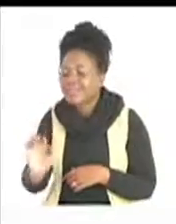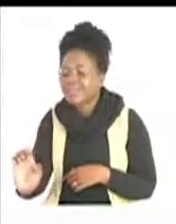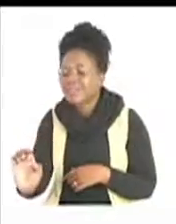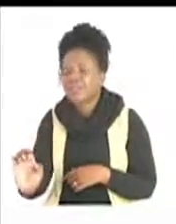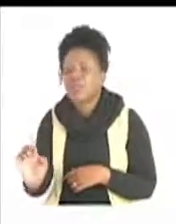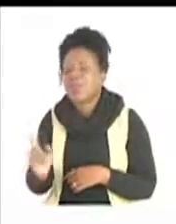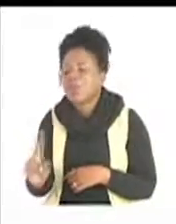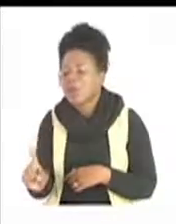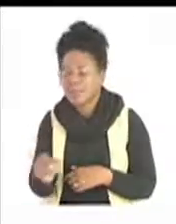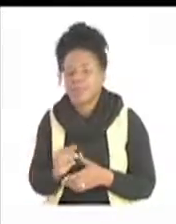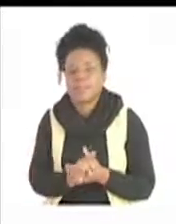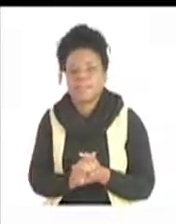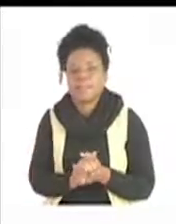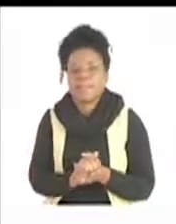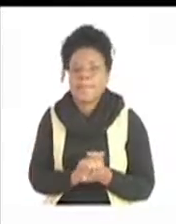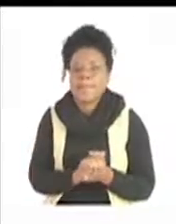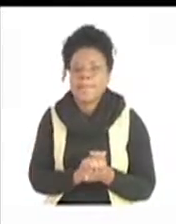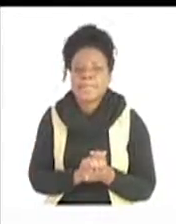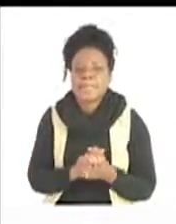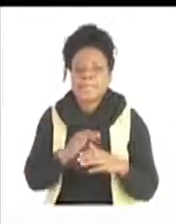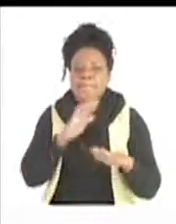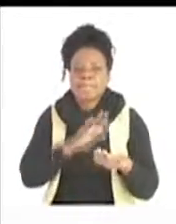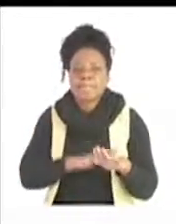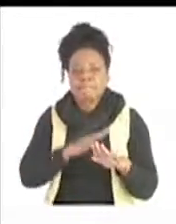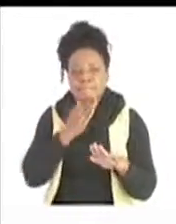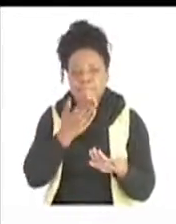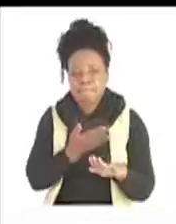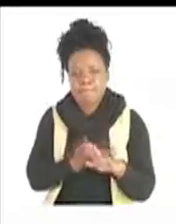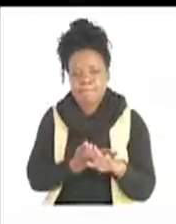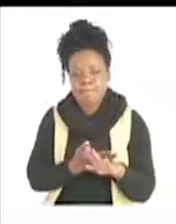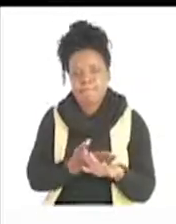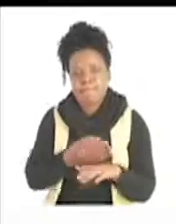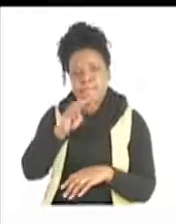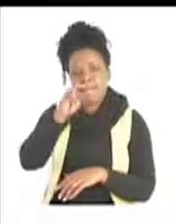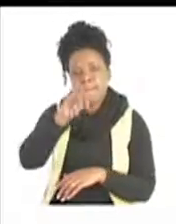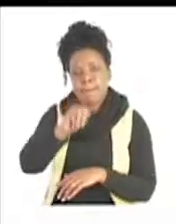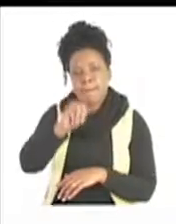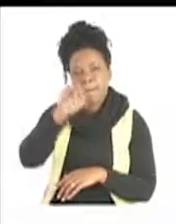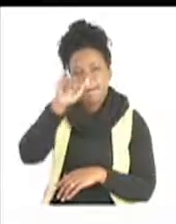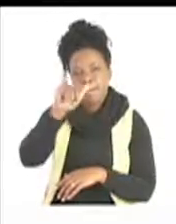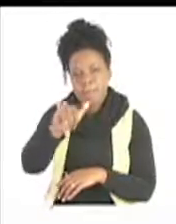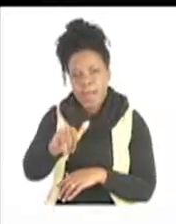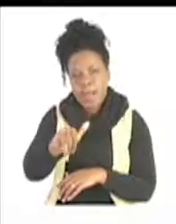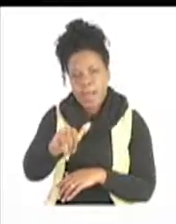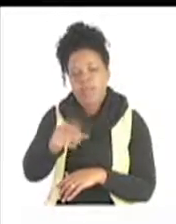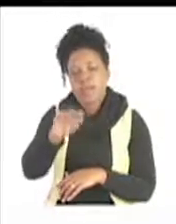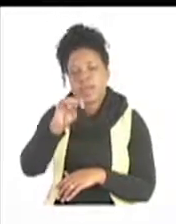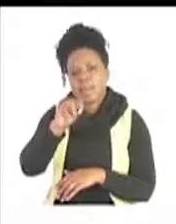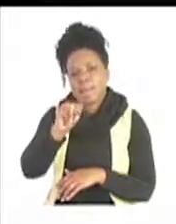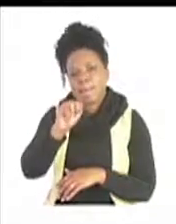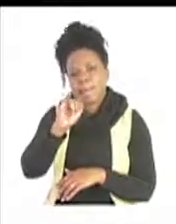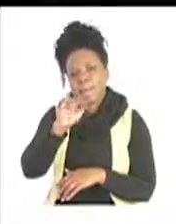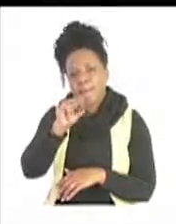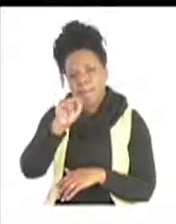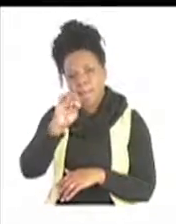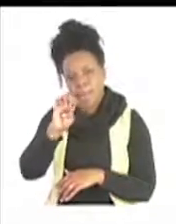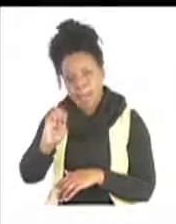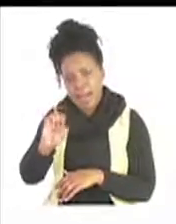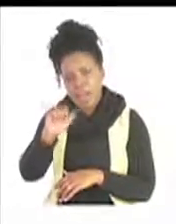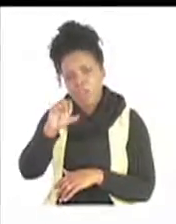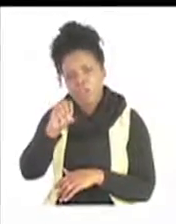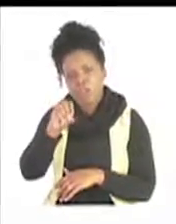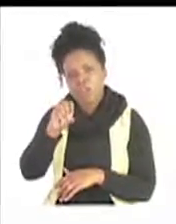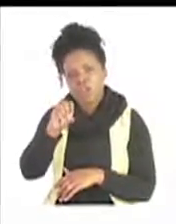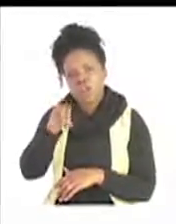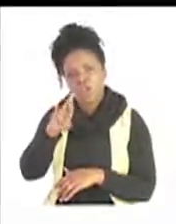right, now, examples of possessive pronouns when we are referring to people are